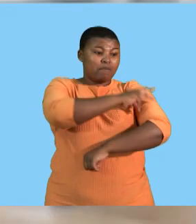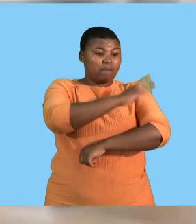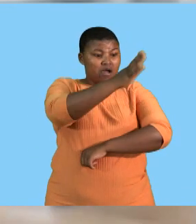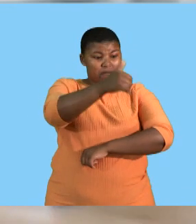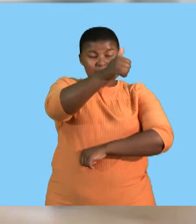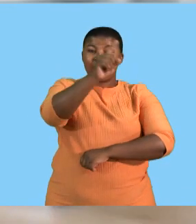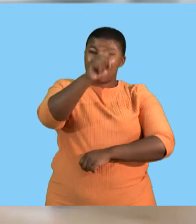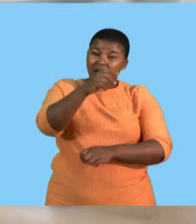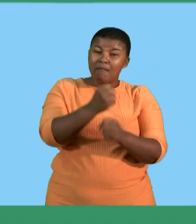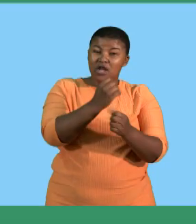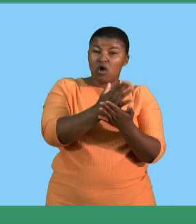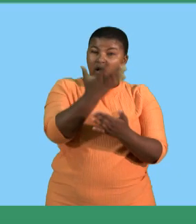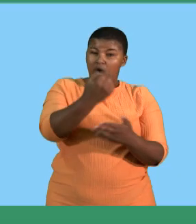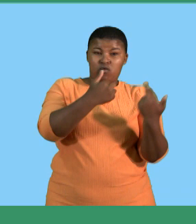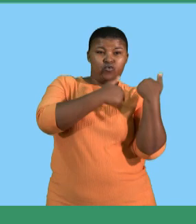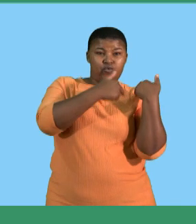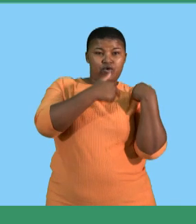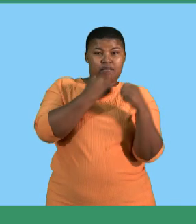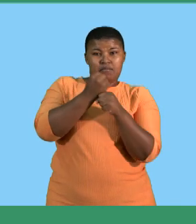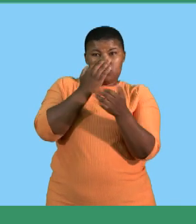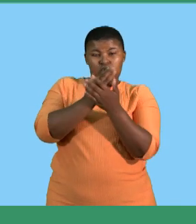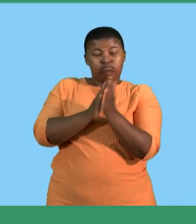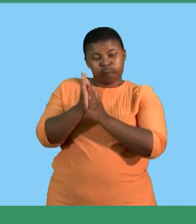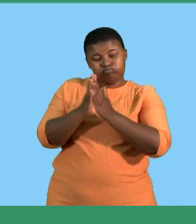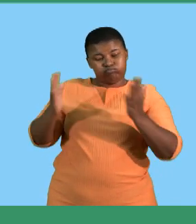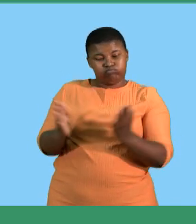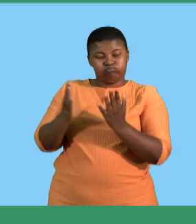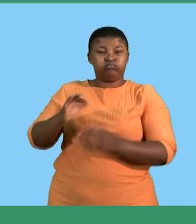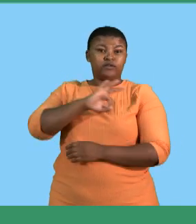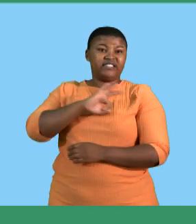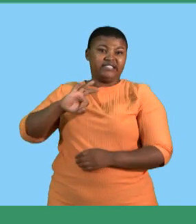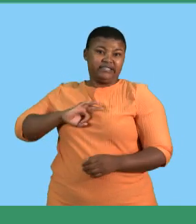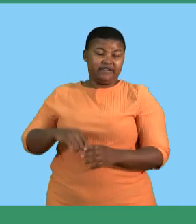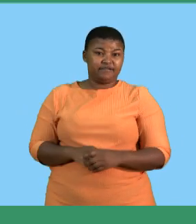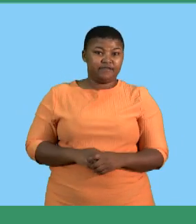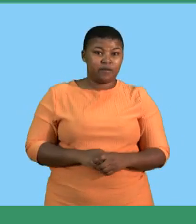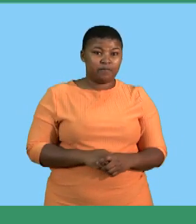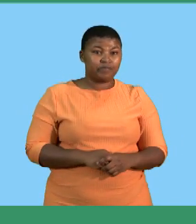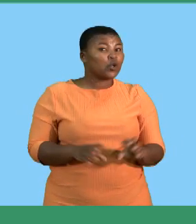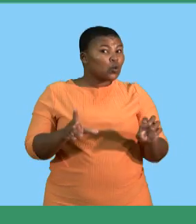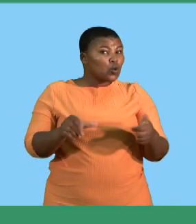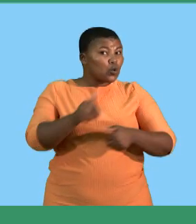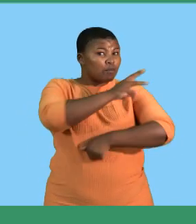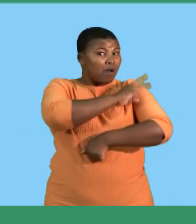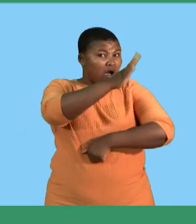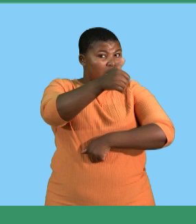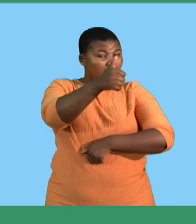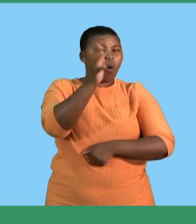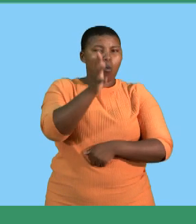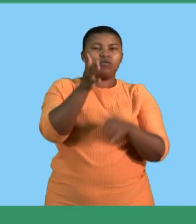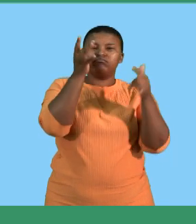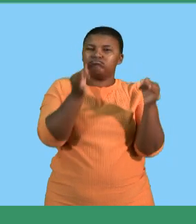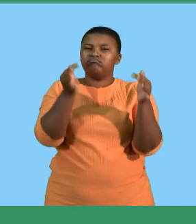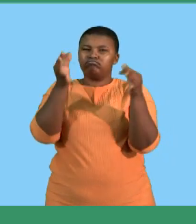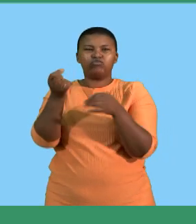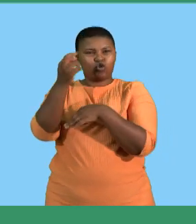also motivated to reach certain goals. So a good management will make correct decisions and motivate